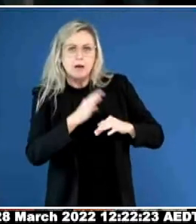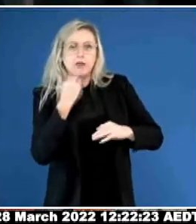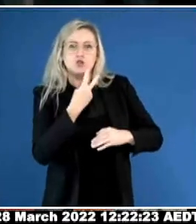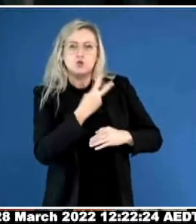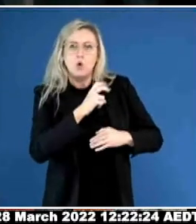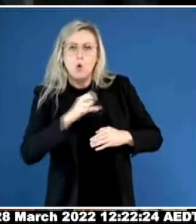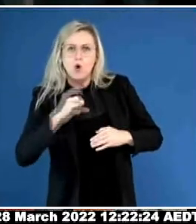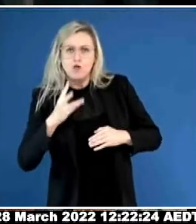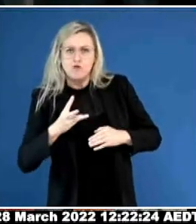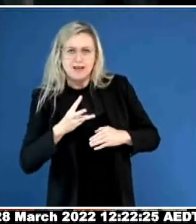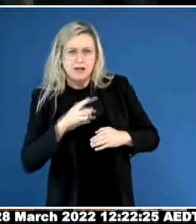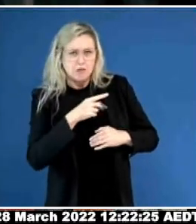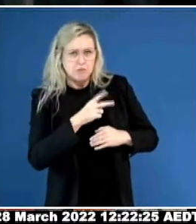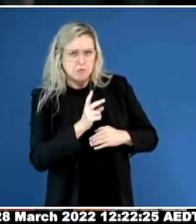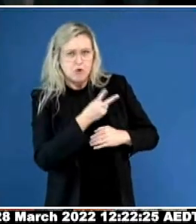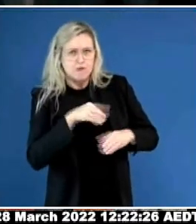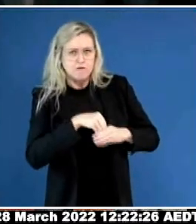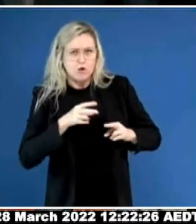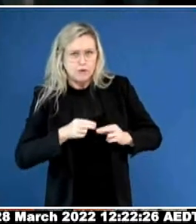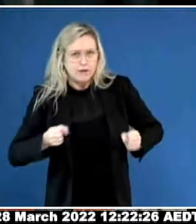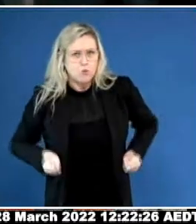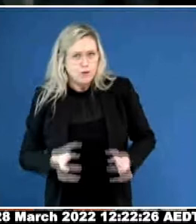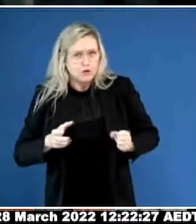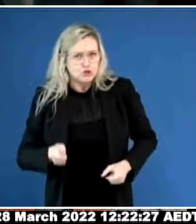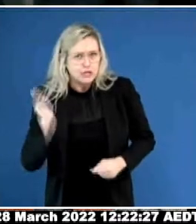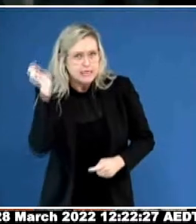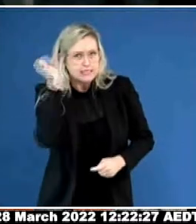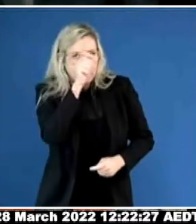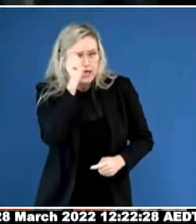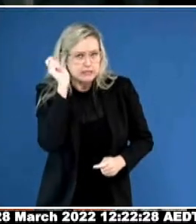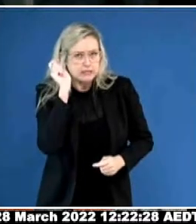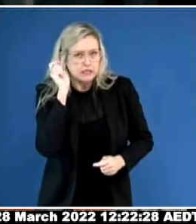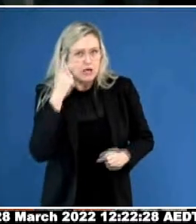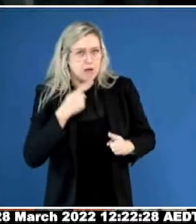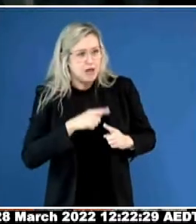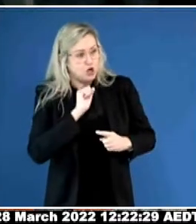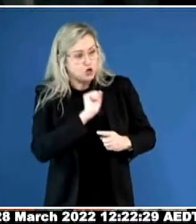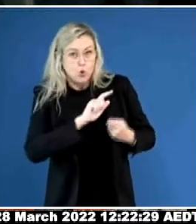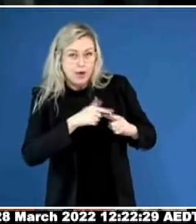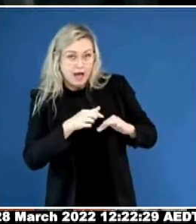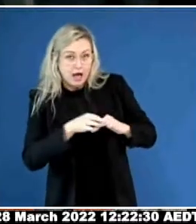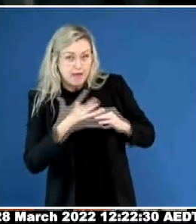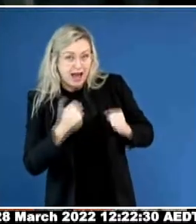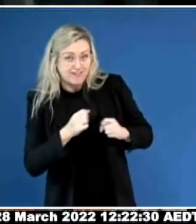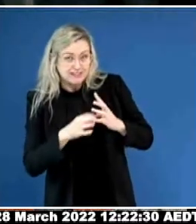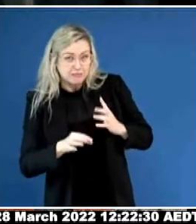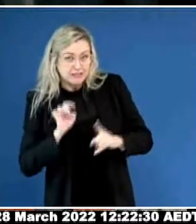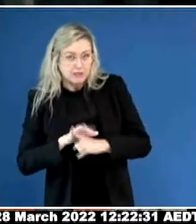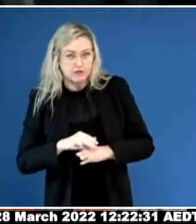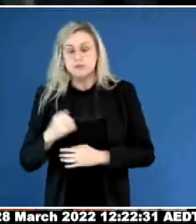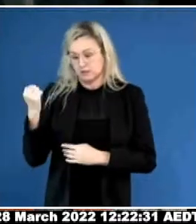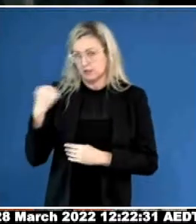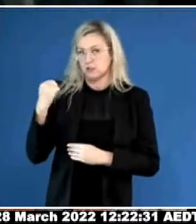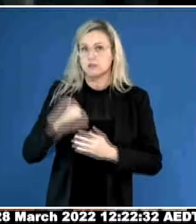wheelchair tennis at the time. And he's also a man with disability. Yes, he is. And you say in the statement that